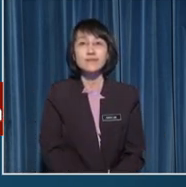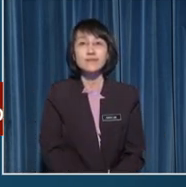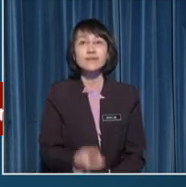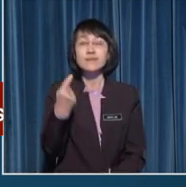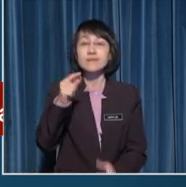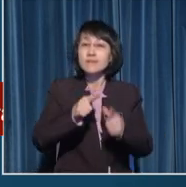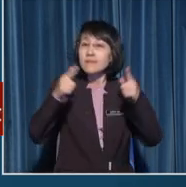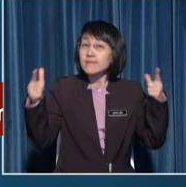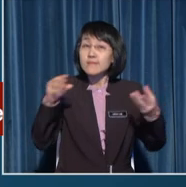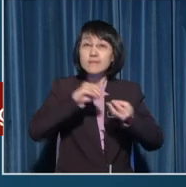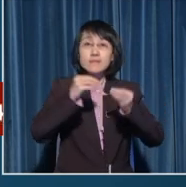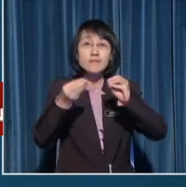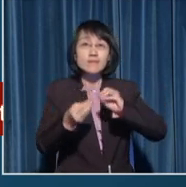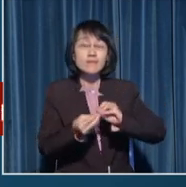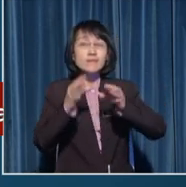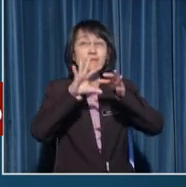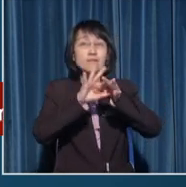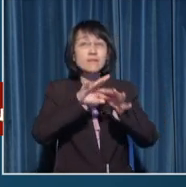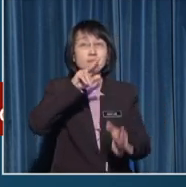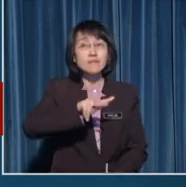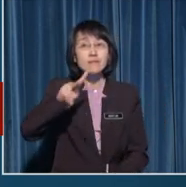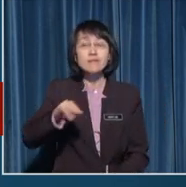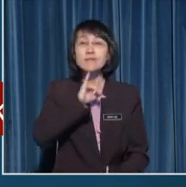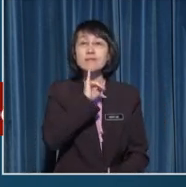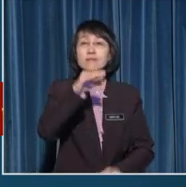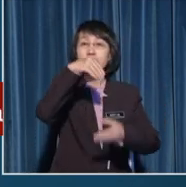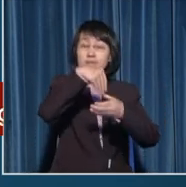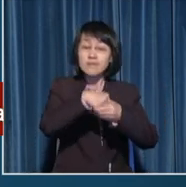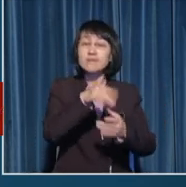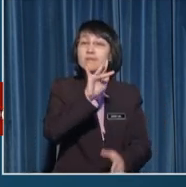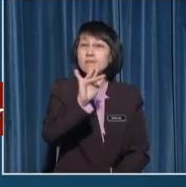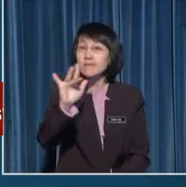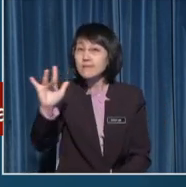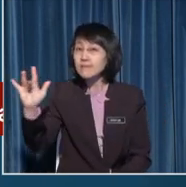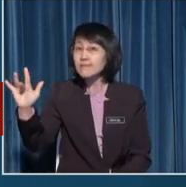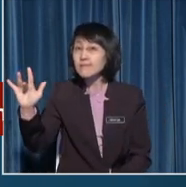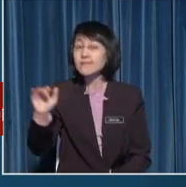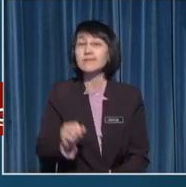The largest number of pupils is in...